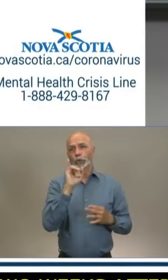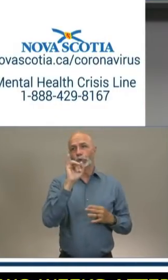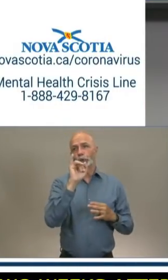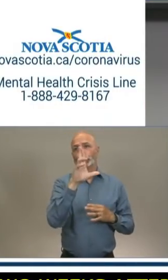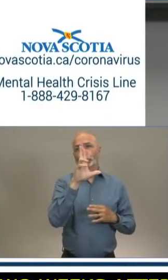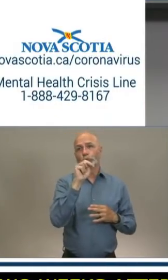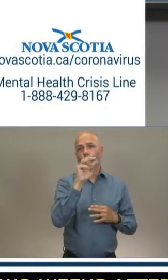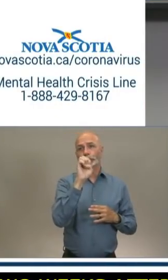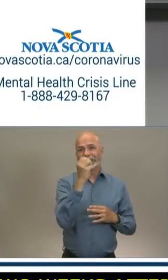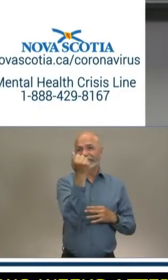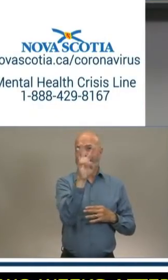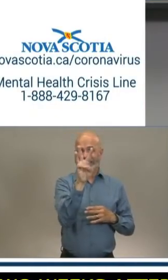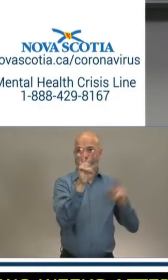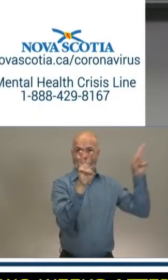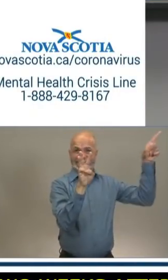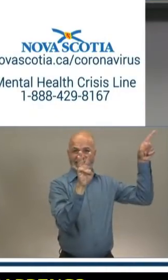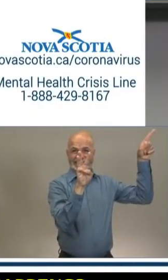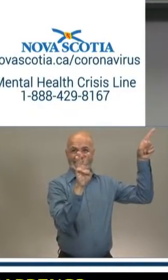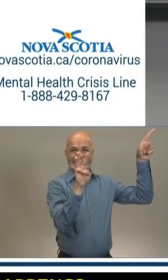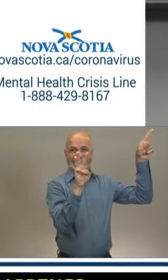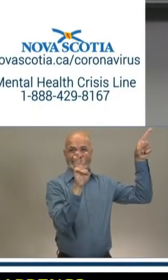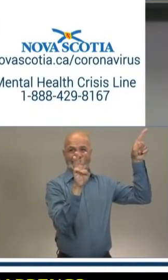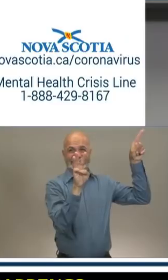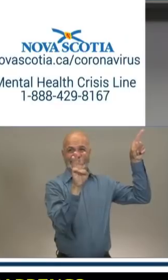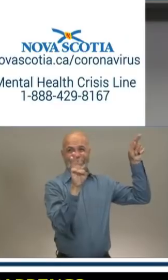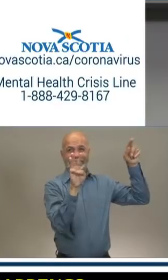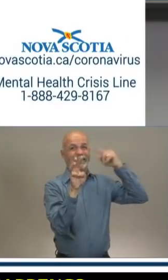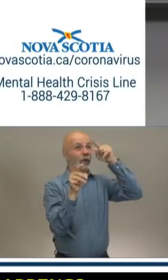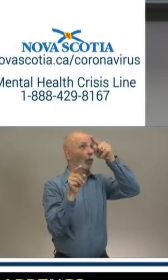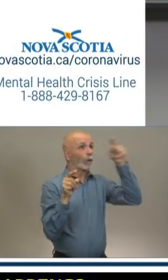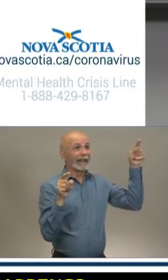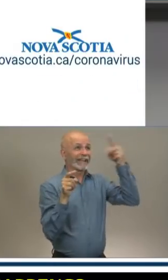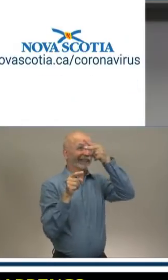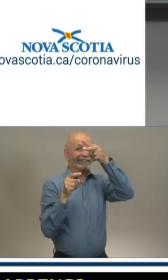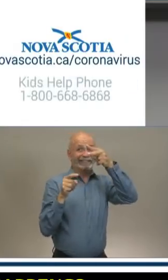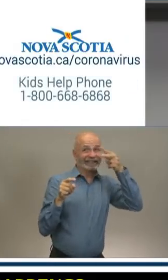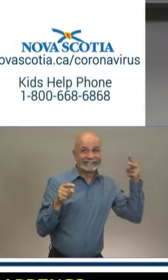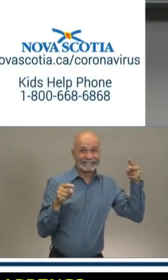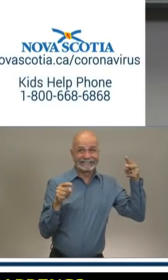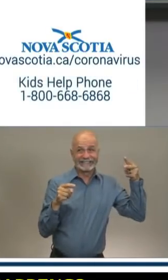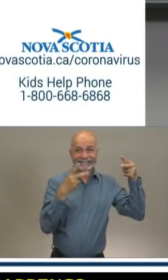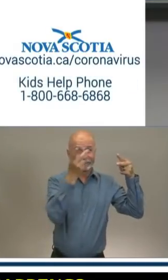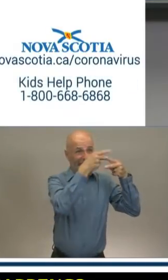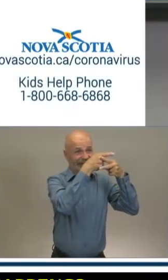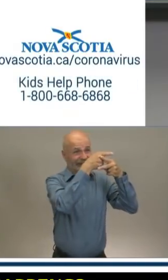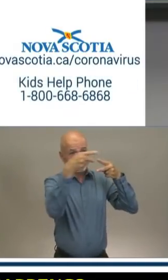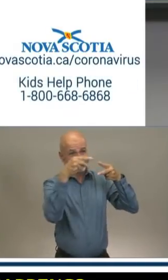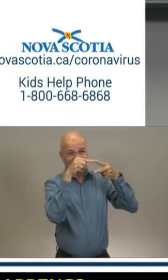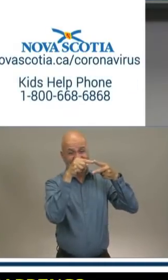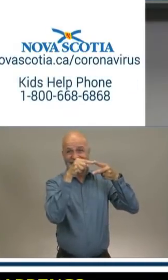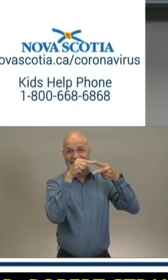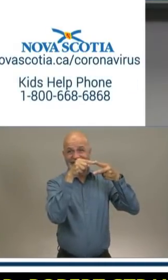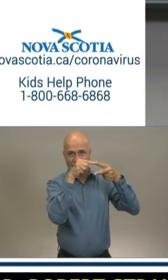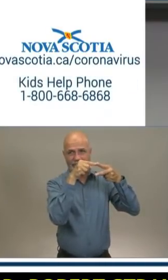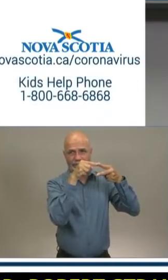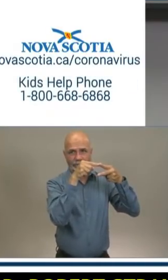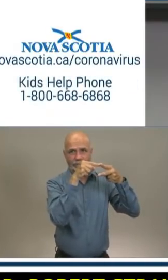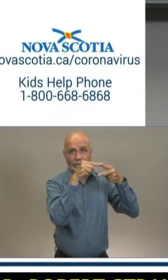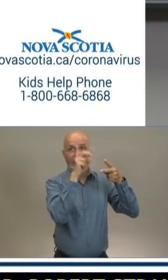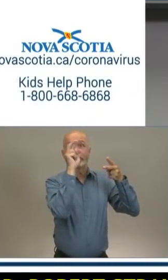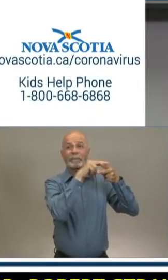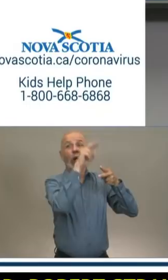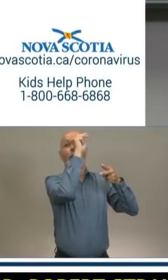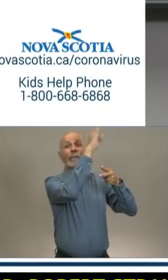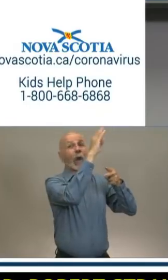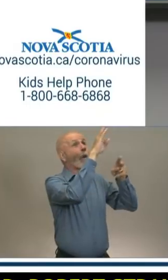So by going to the 30th, we've waited that 2 week period to say, well, what has been the impact? So New Brunswick made a decision that you can come into New